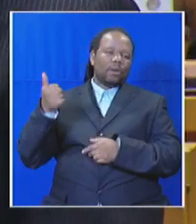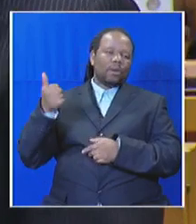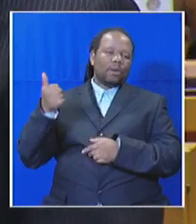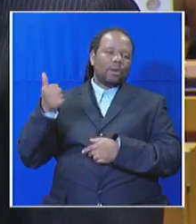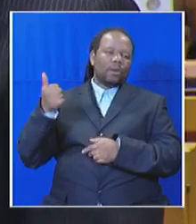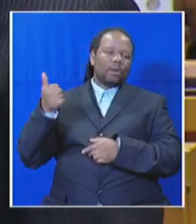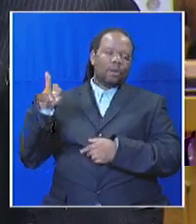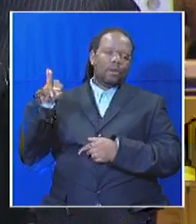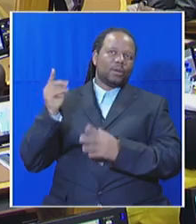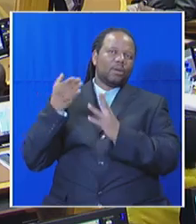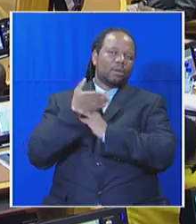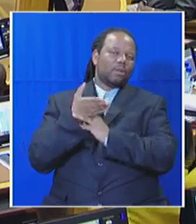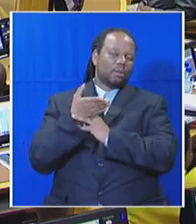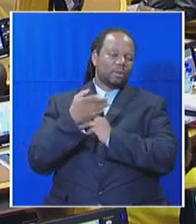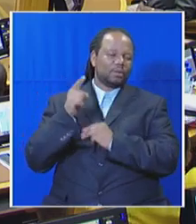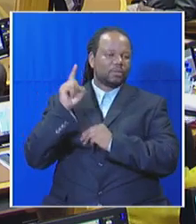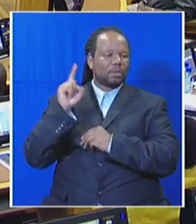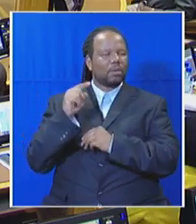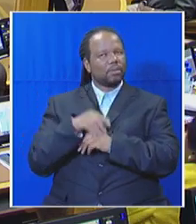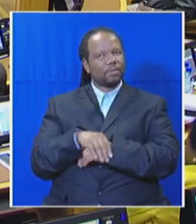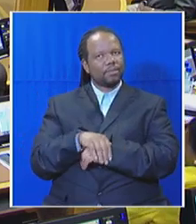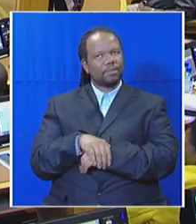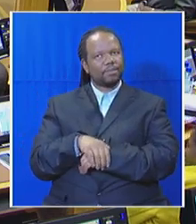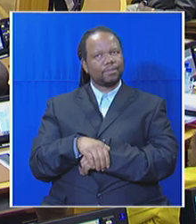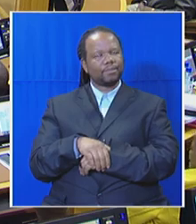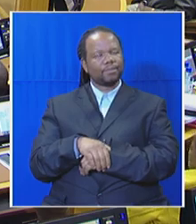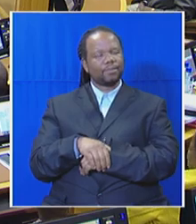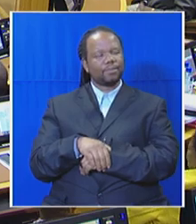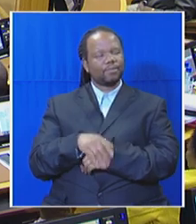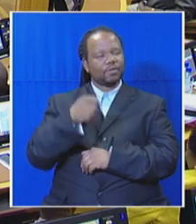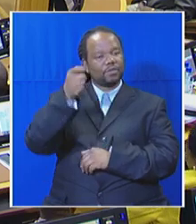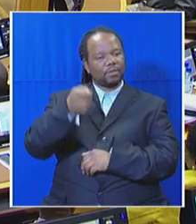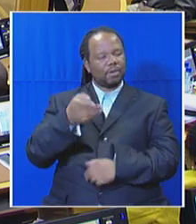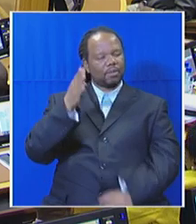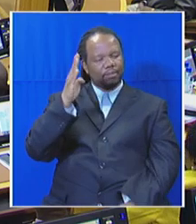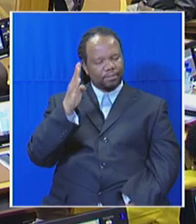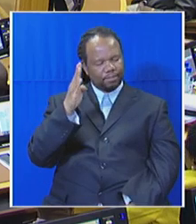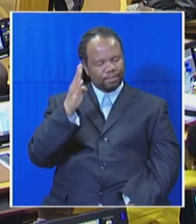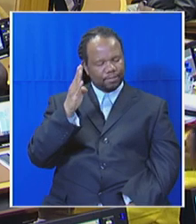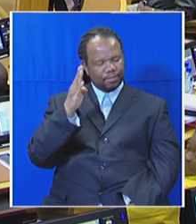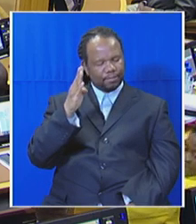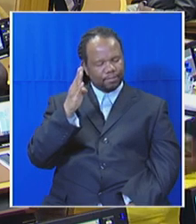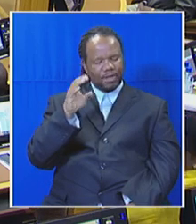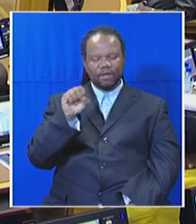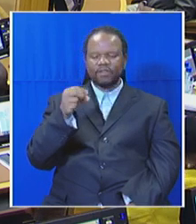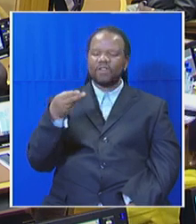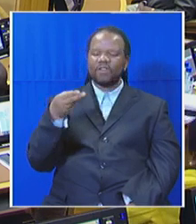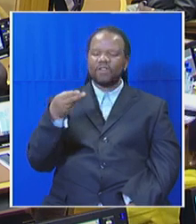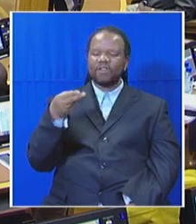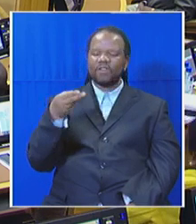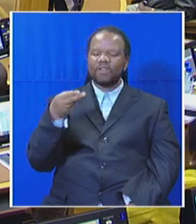Honorable Speaker. Honorable Shibambu,